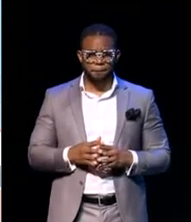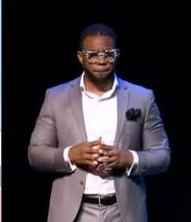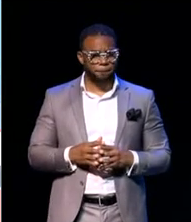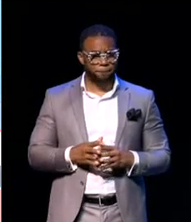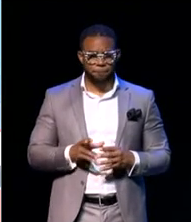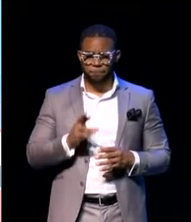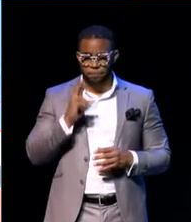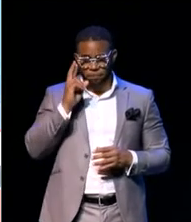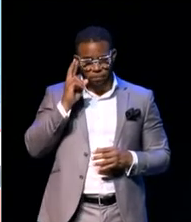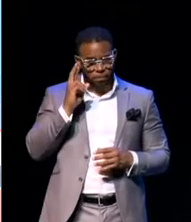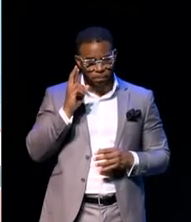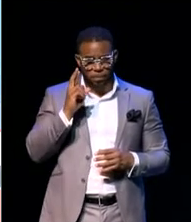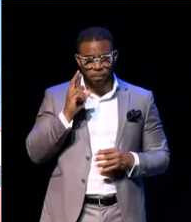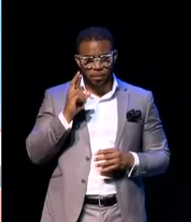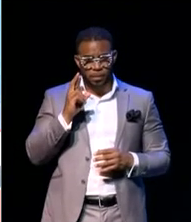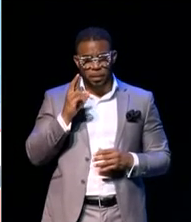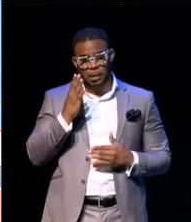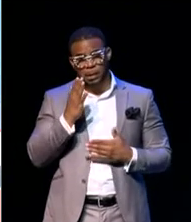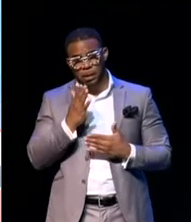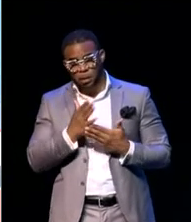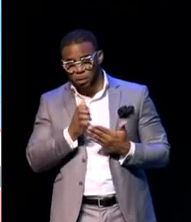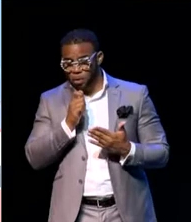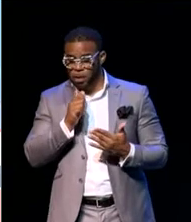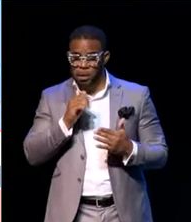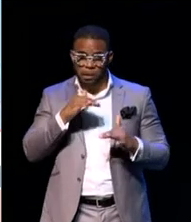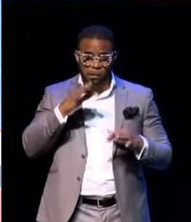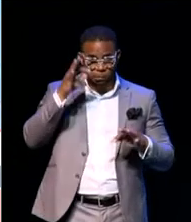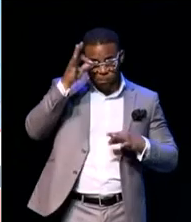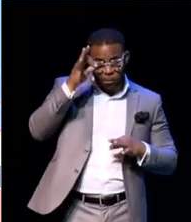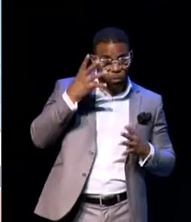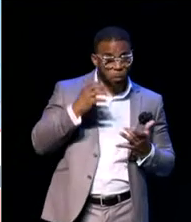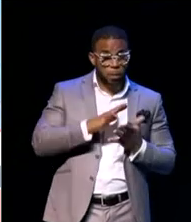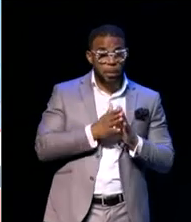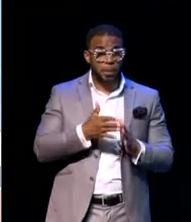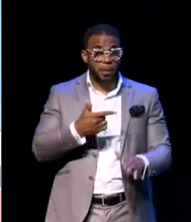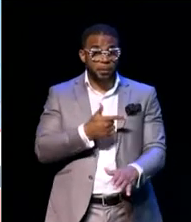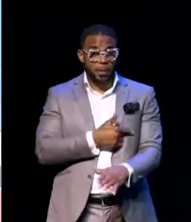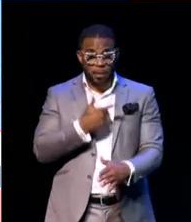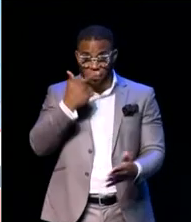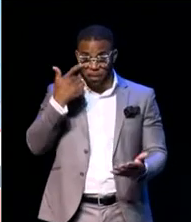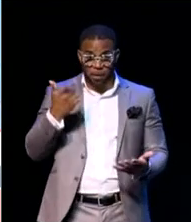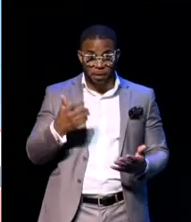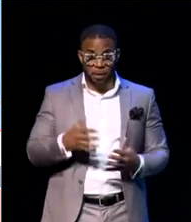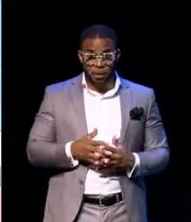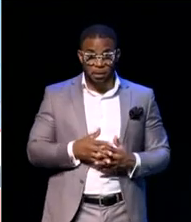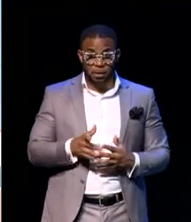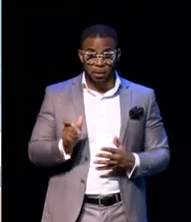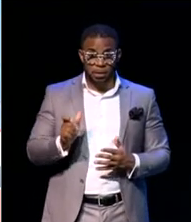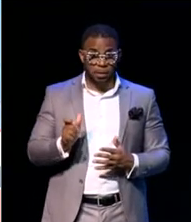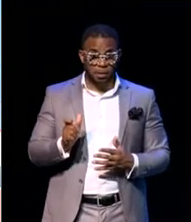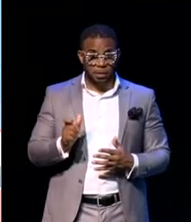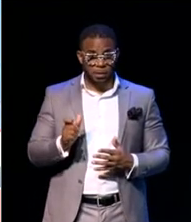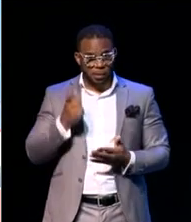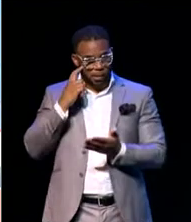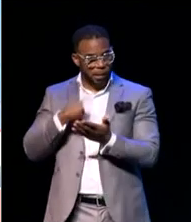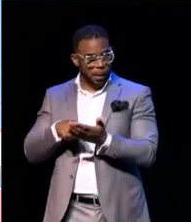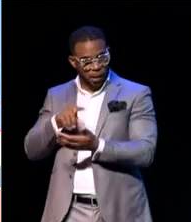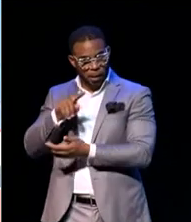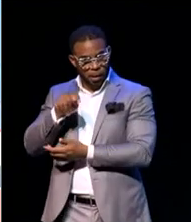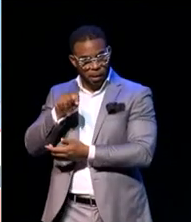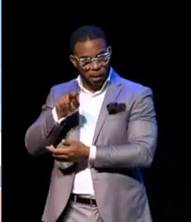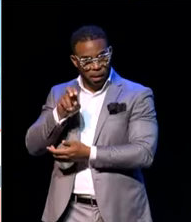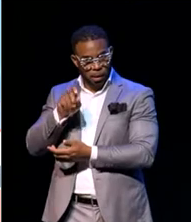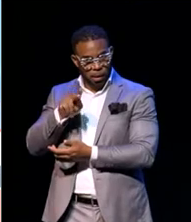and the reason some who are uneducated don't want to get vaccinated is because they cite the Tuskegee